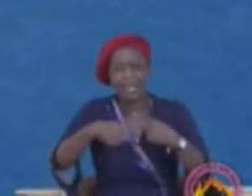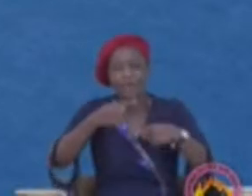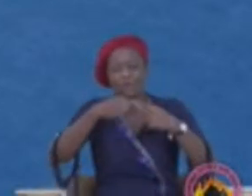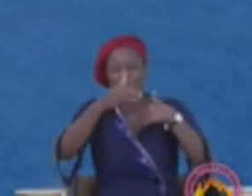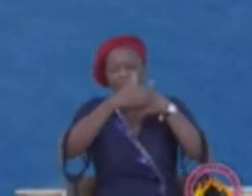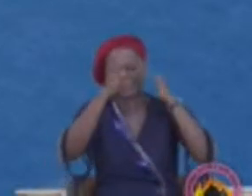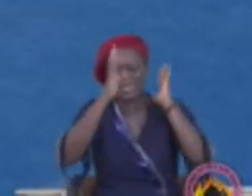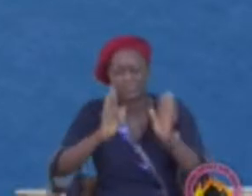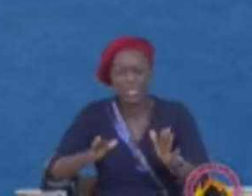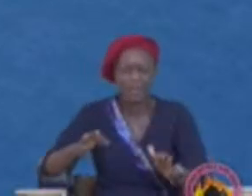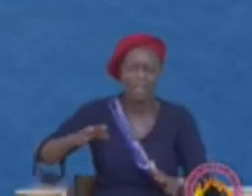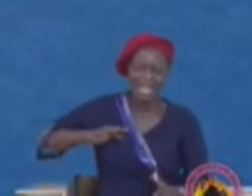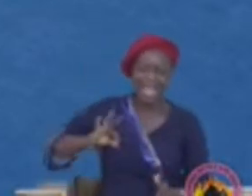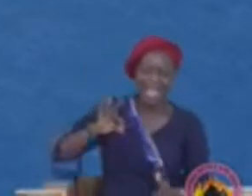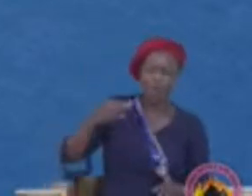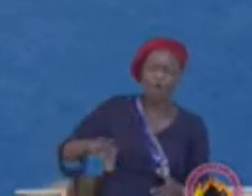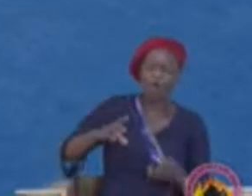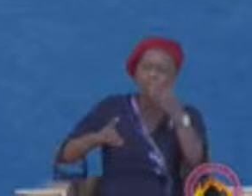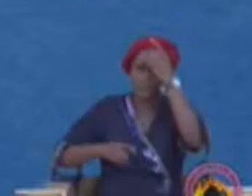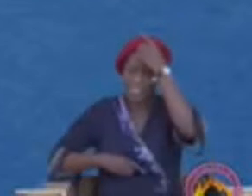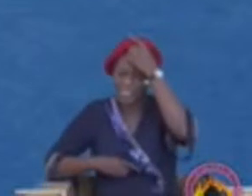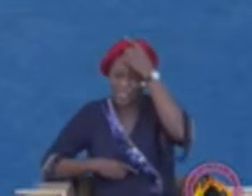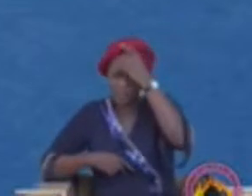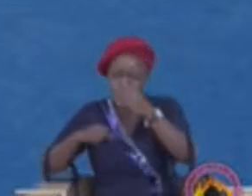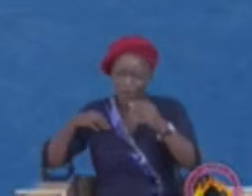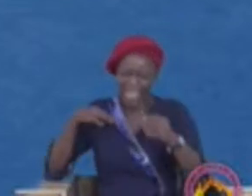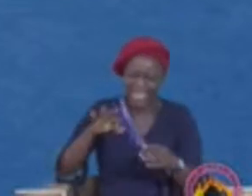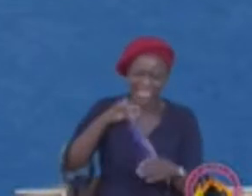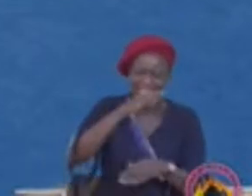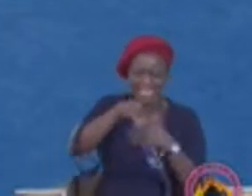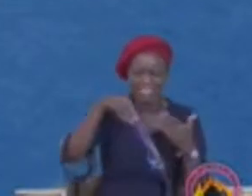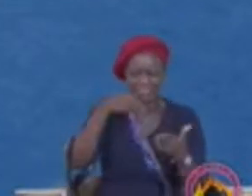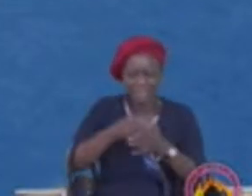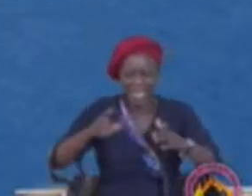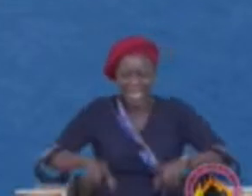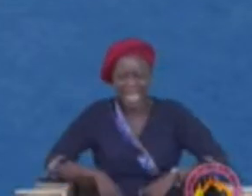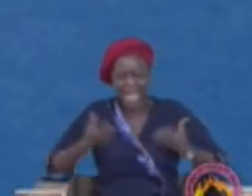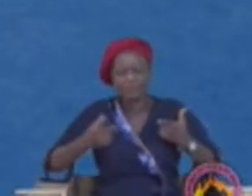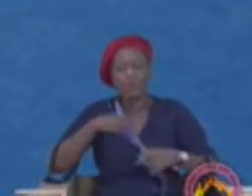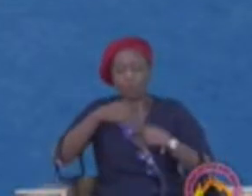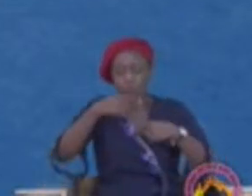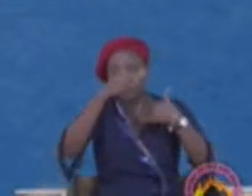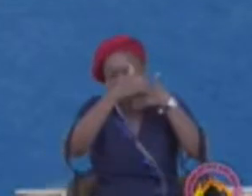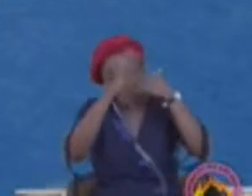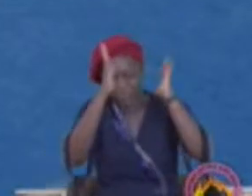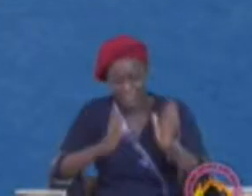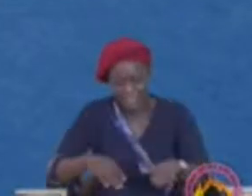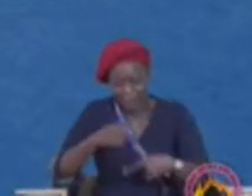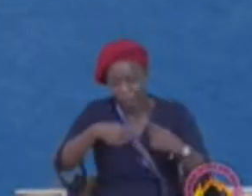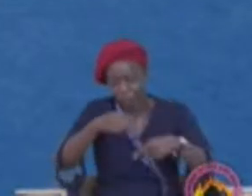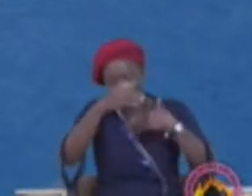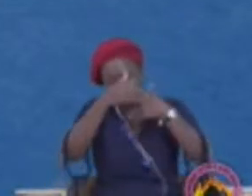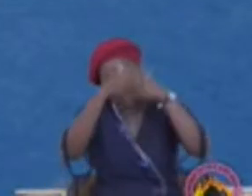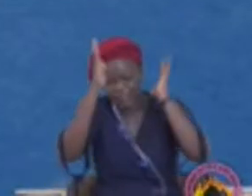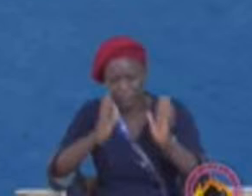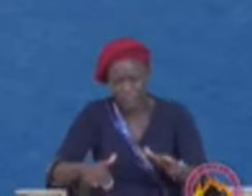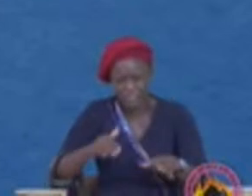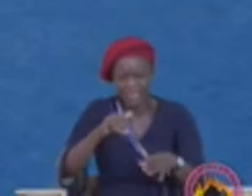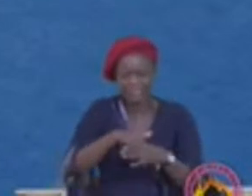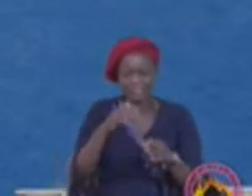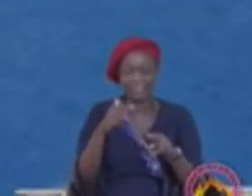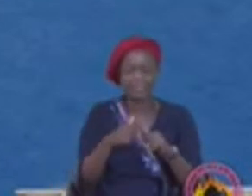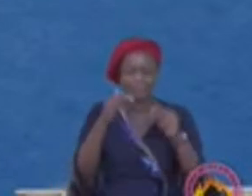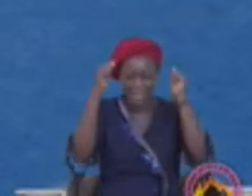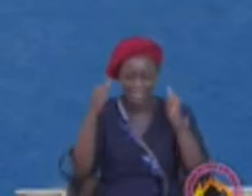Jesus. Arrows of infirmity fired against me, go back to the sender. Go back to the sender. In the name of